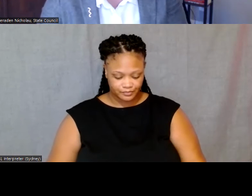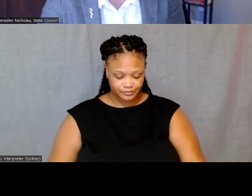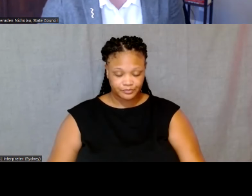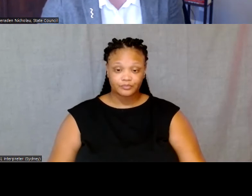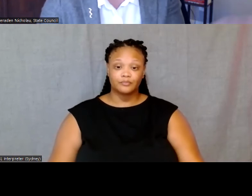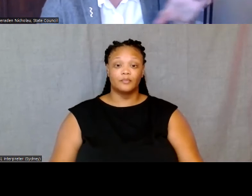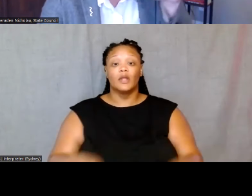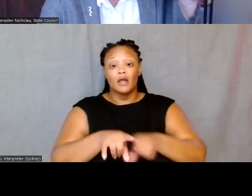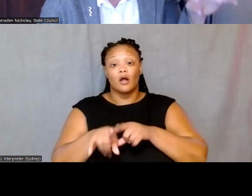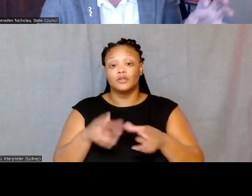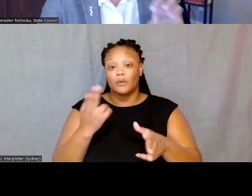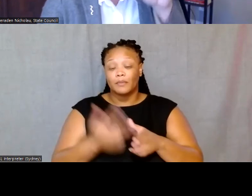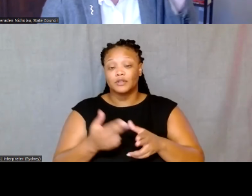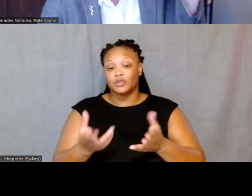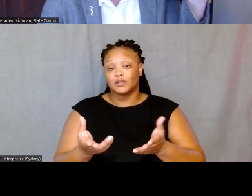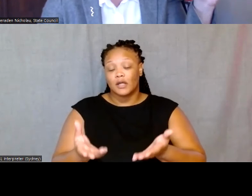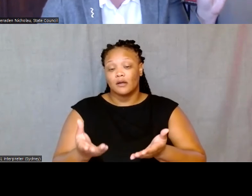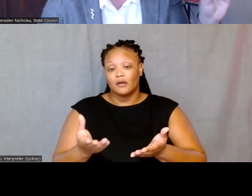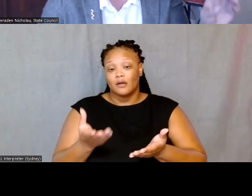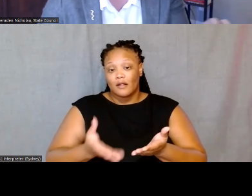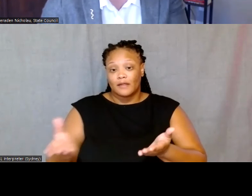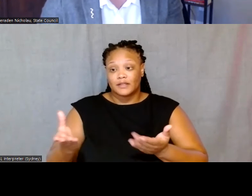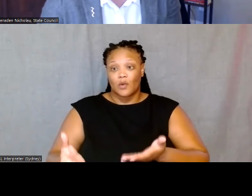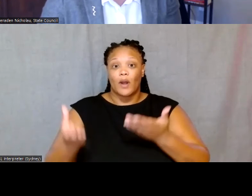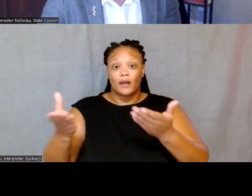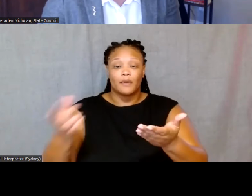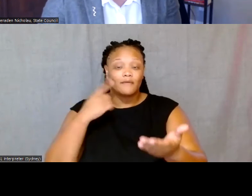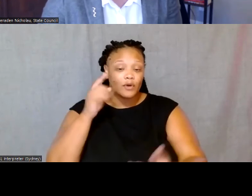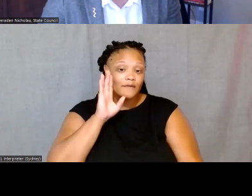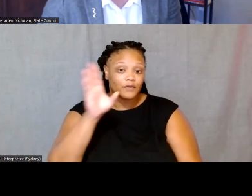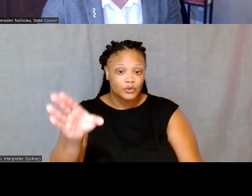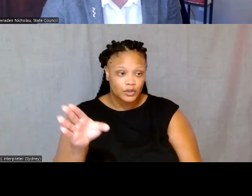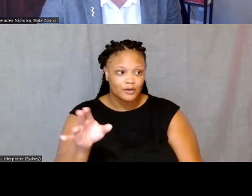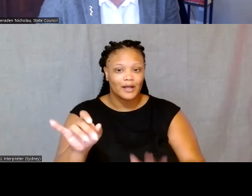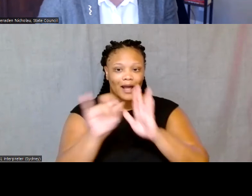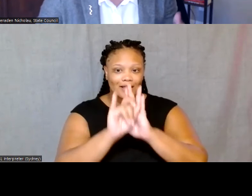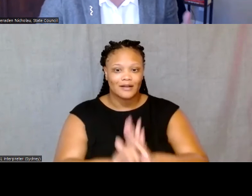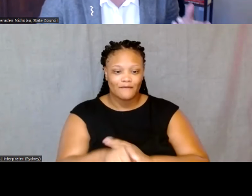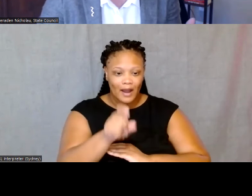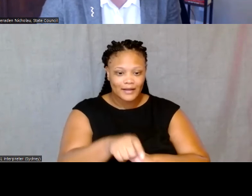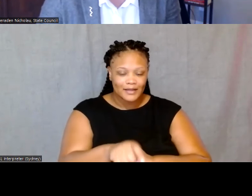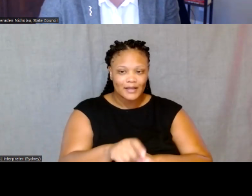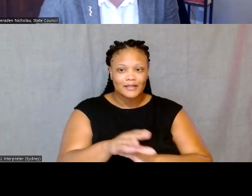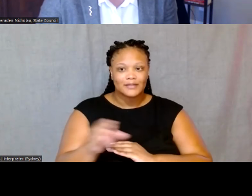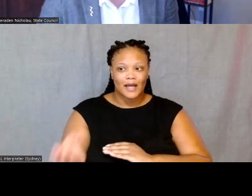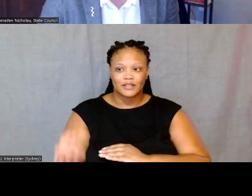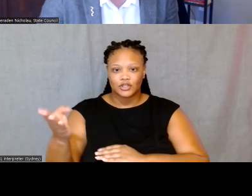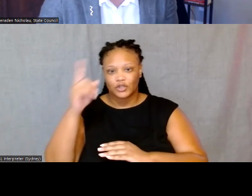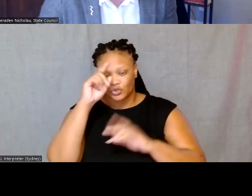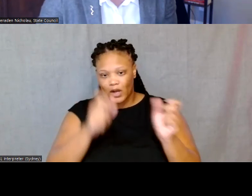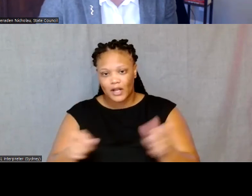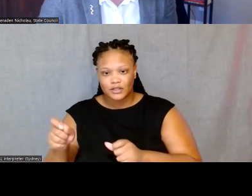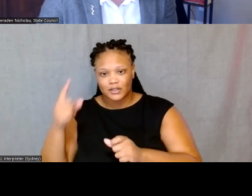moving forward, and kind of helps identify that need and pinpoints the strategies that would work. And this report actually estimated